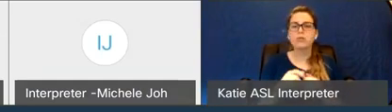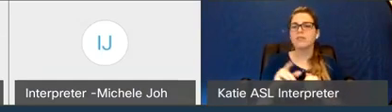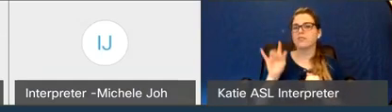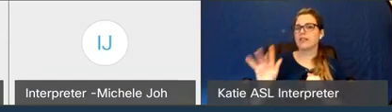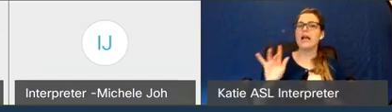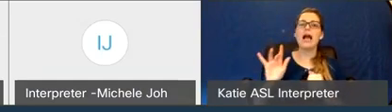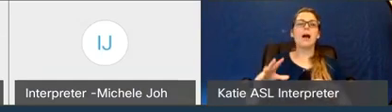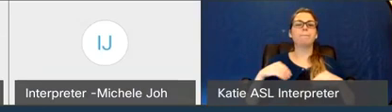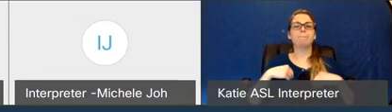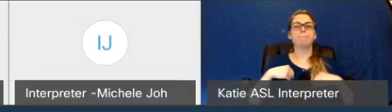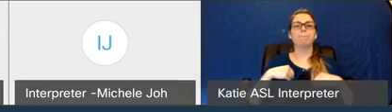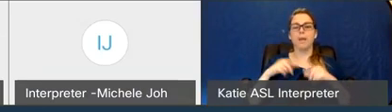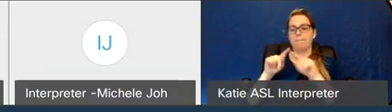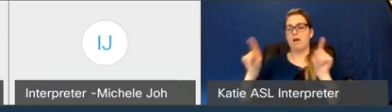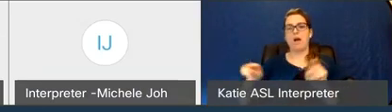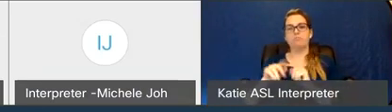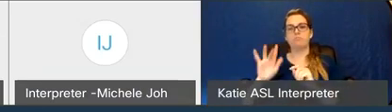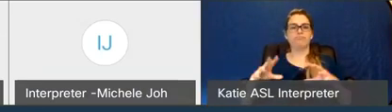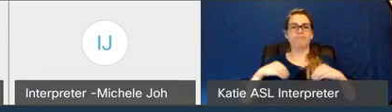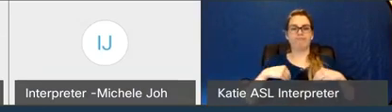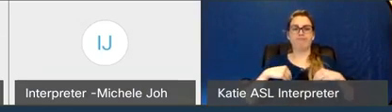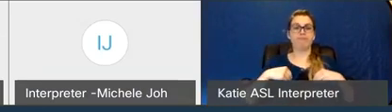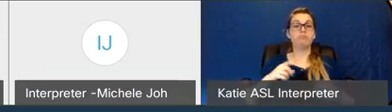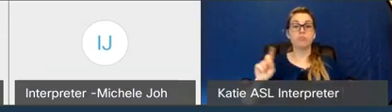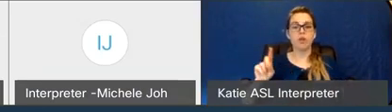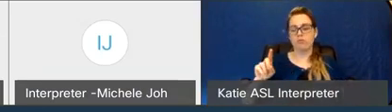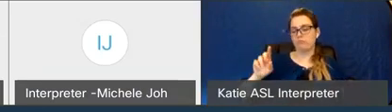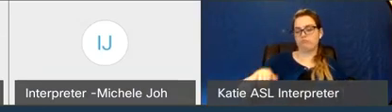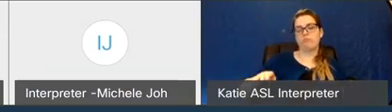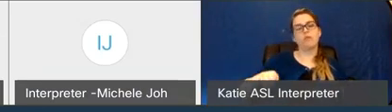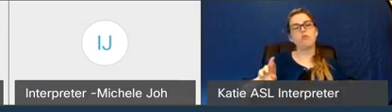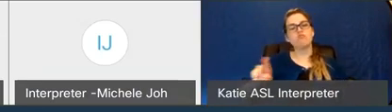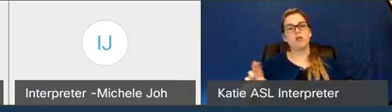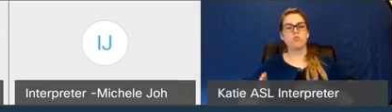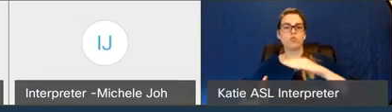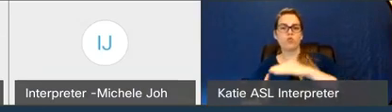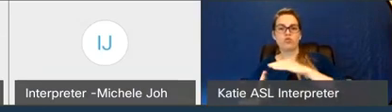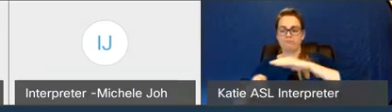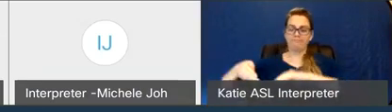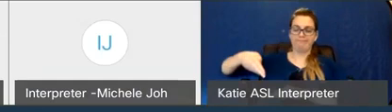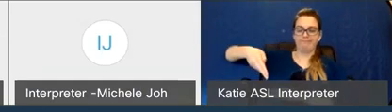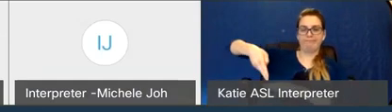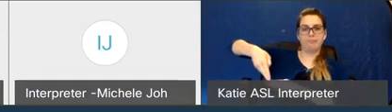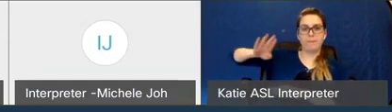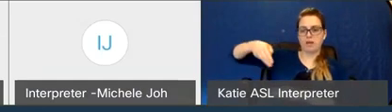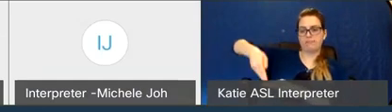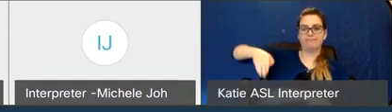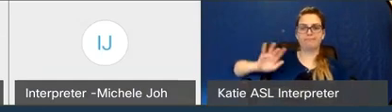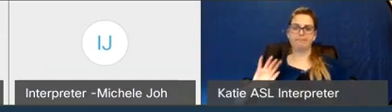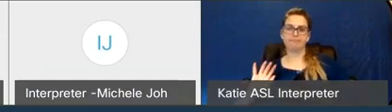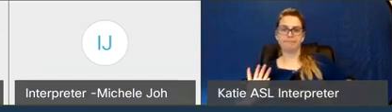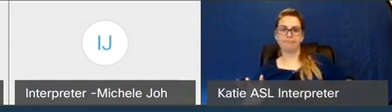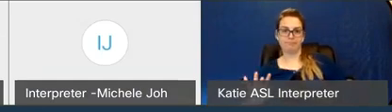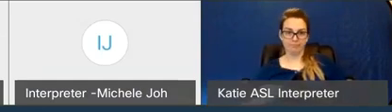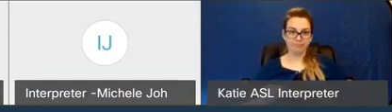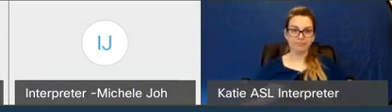the multimedia pod, which is located in the lower right-hand corner of your WebEx screen. The color contrast of the